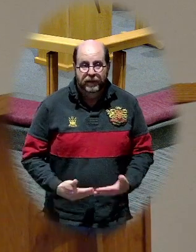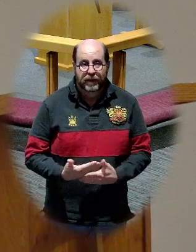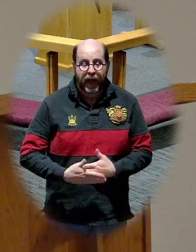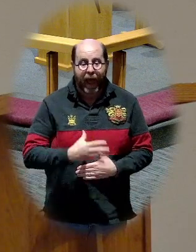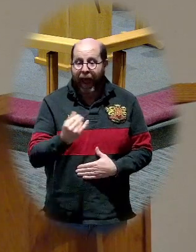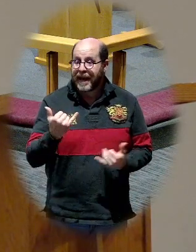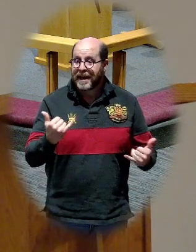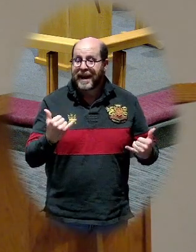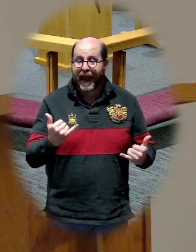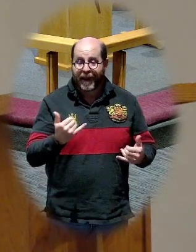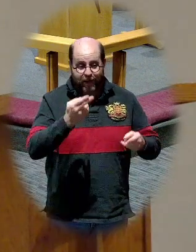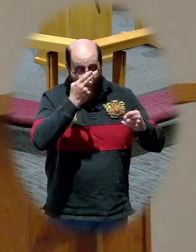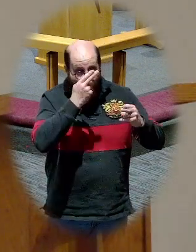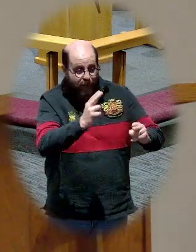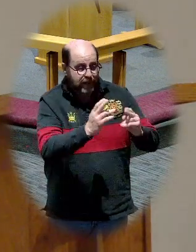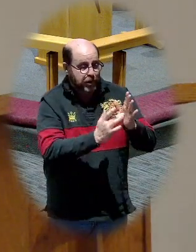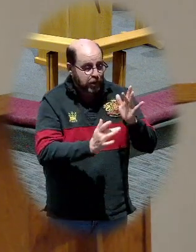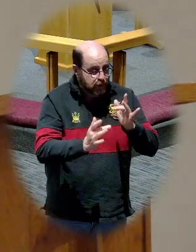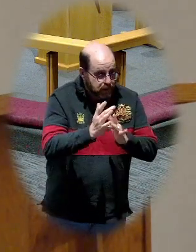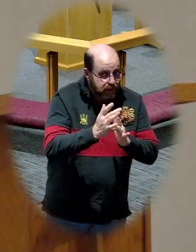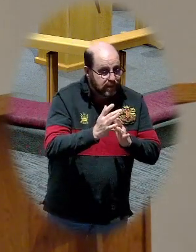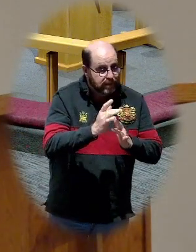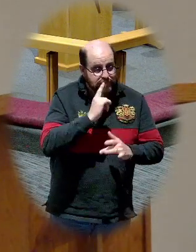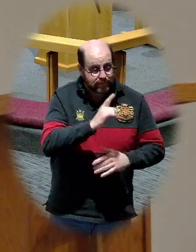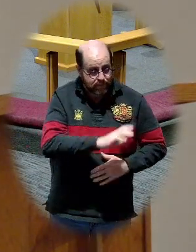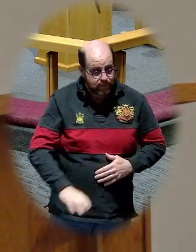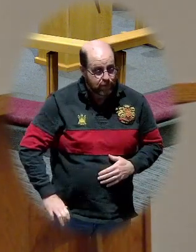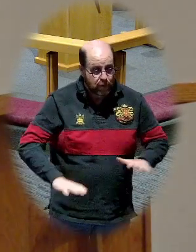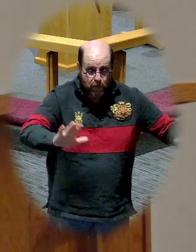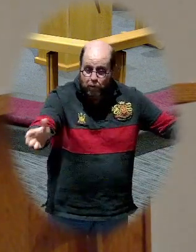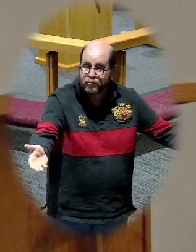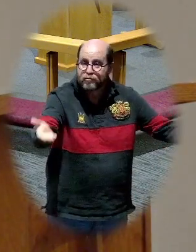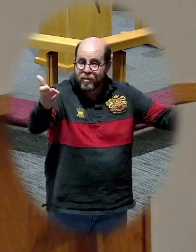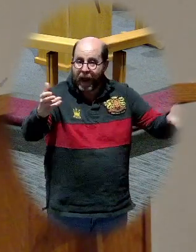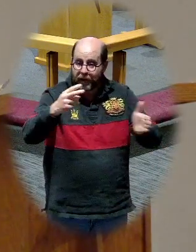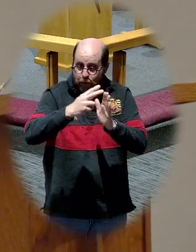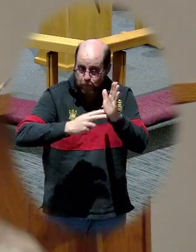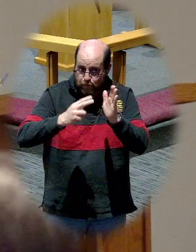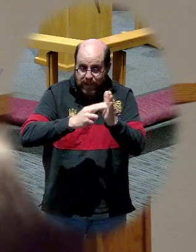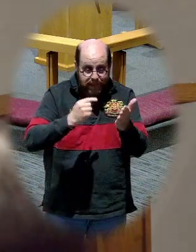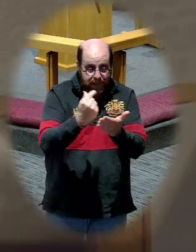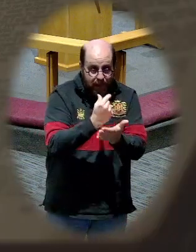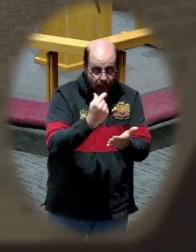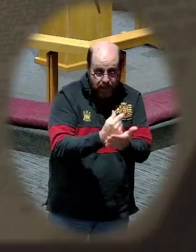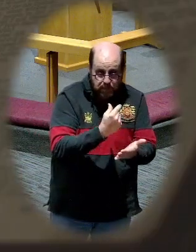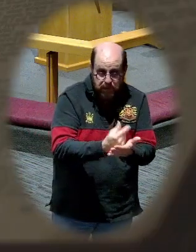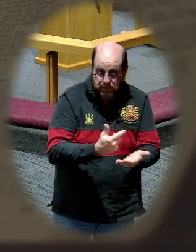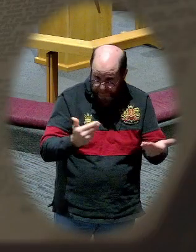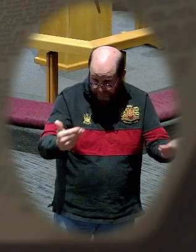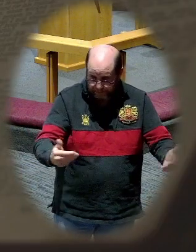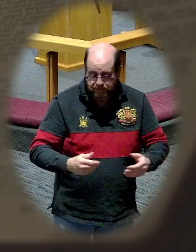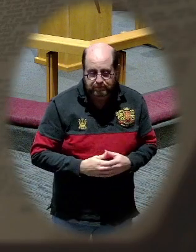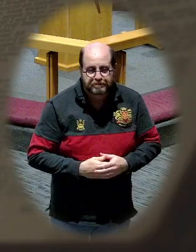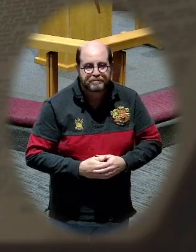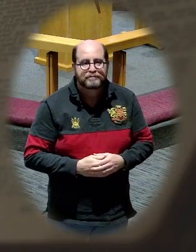And now, out of honor for Jesus, who is the Christ, we rise for the reading of the gospel.